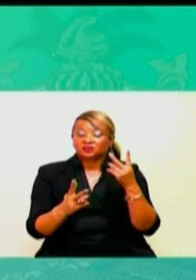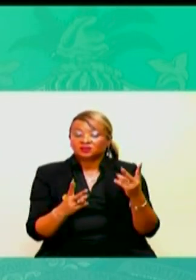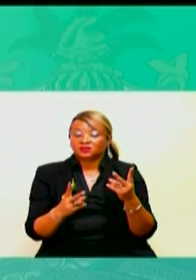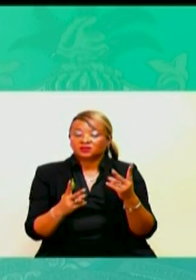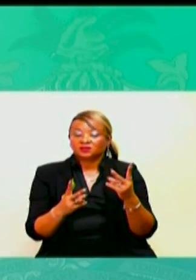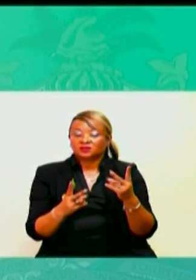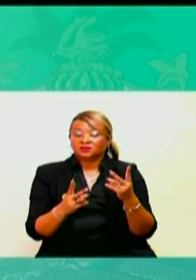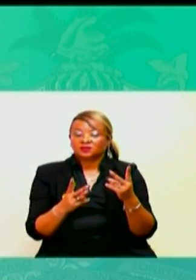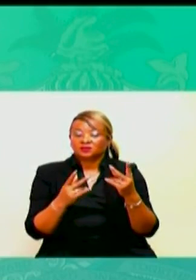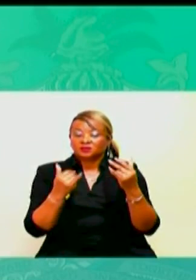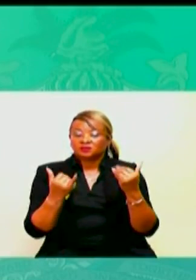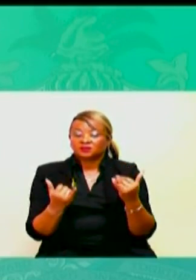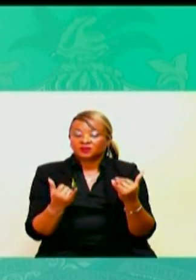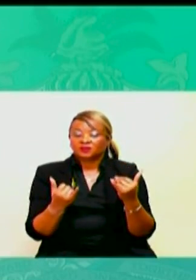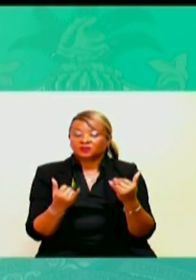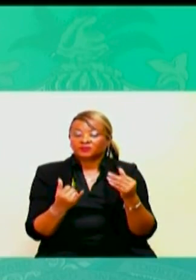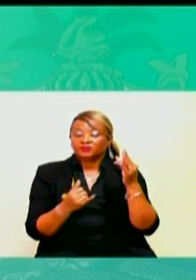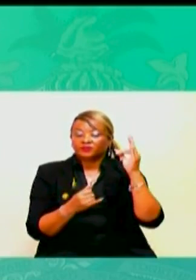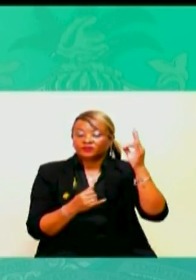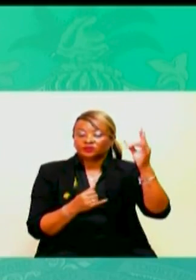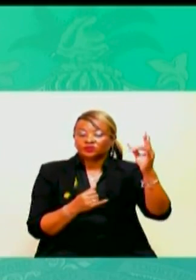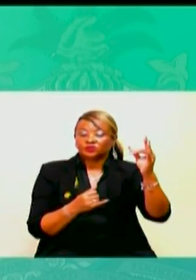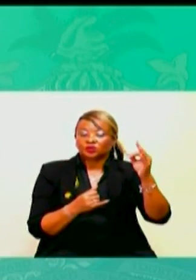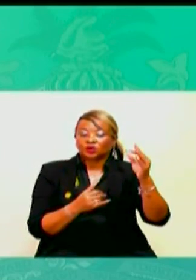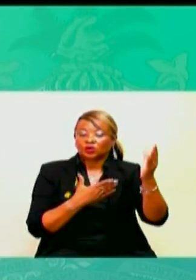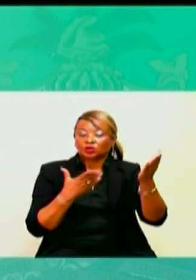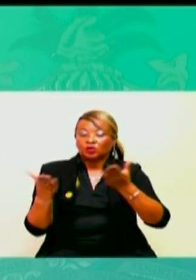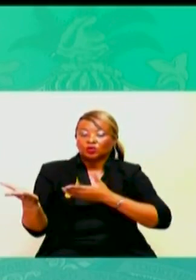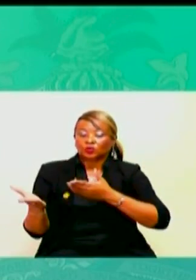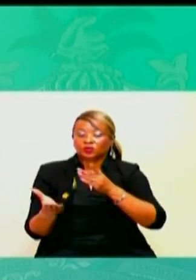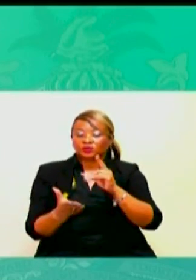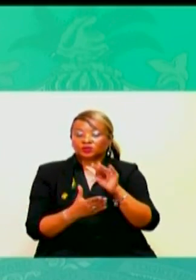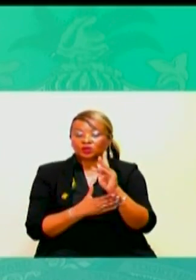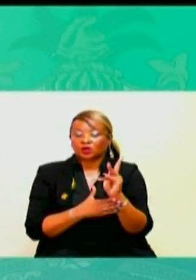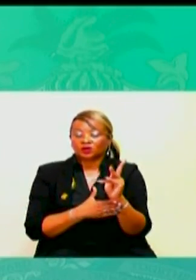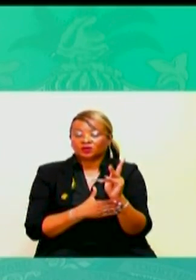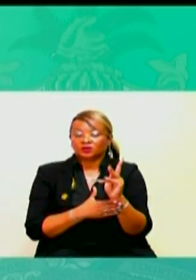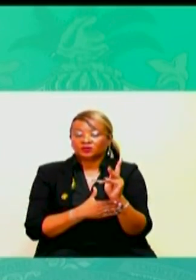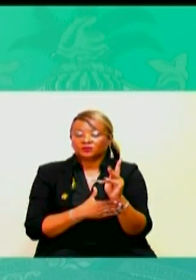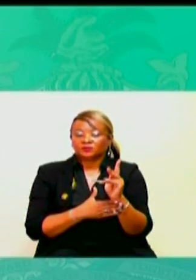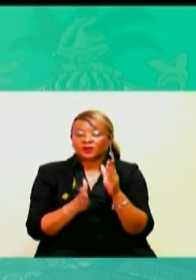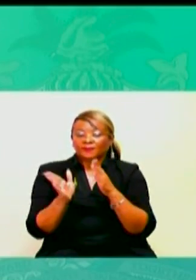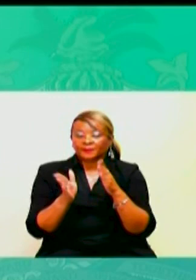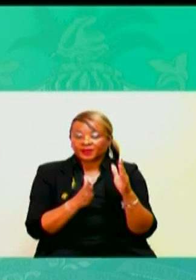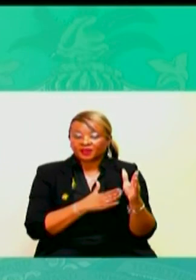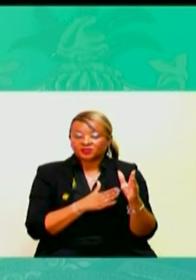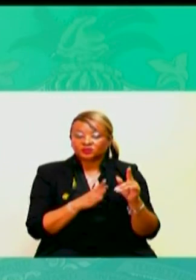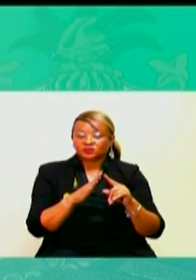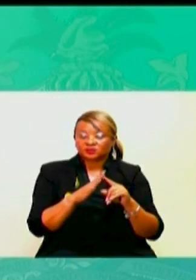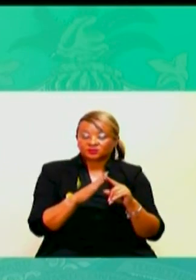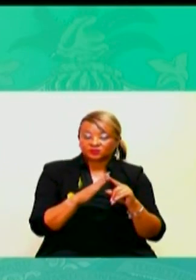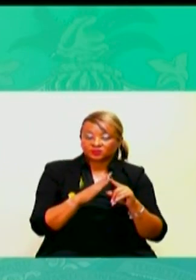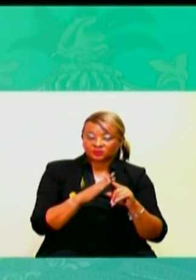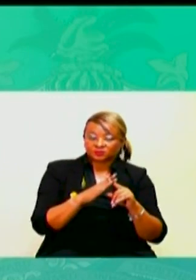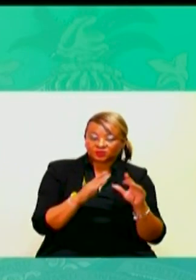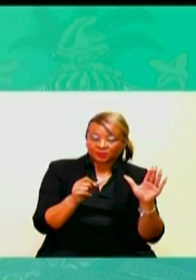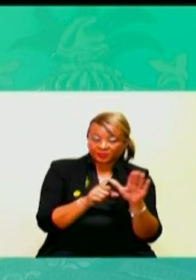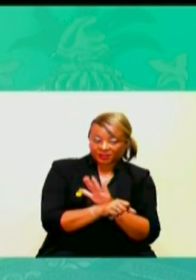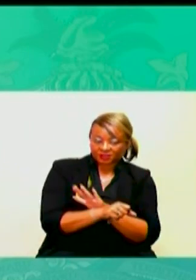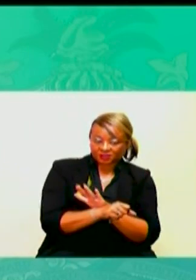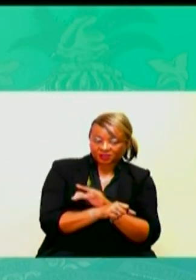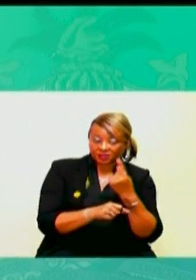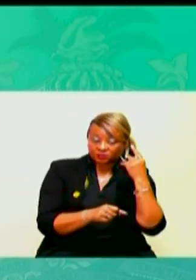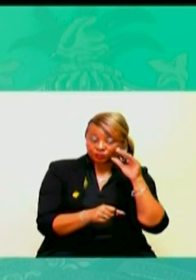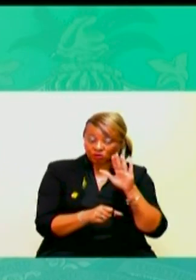the future loading dock plans is completed, and he had promised